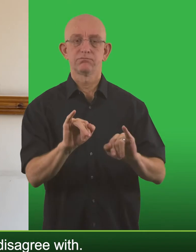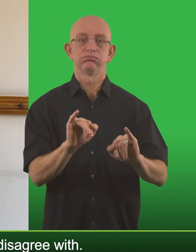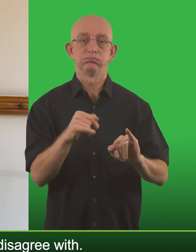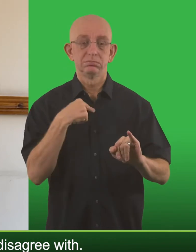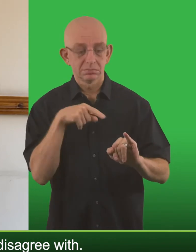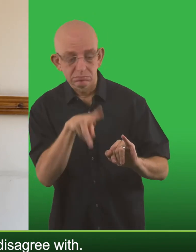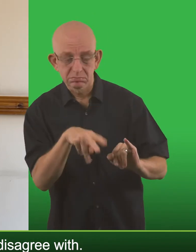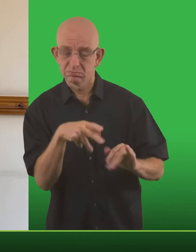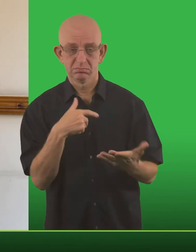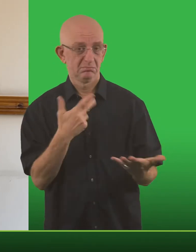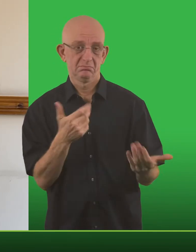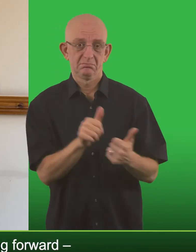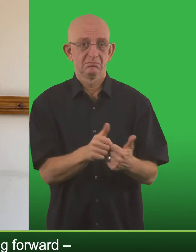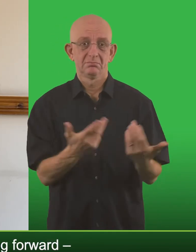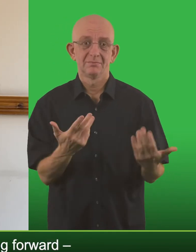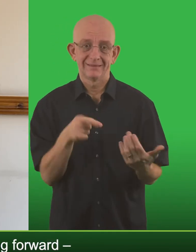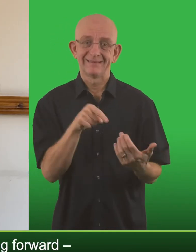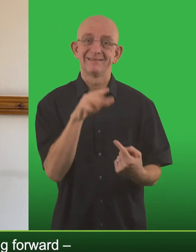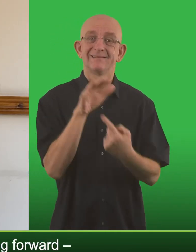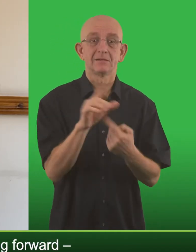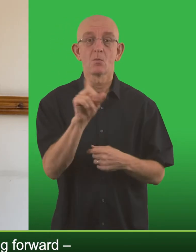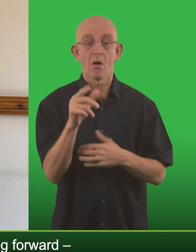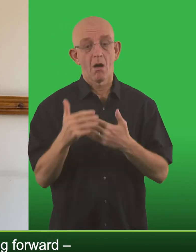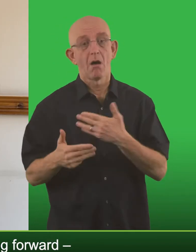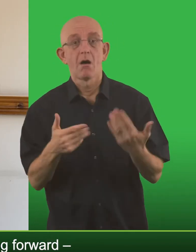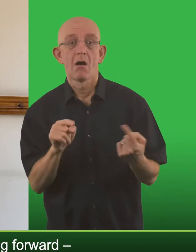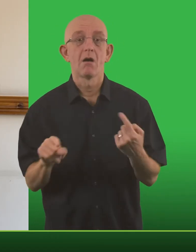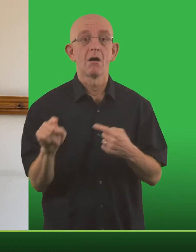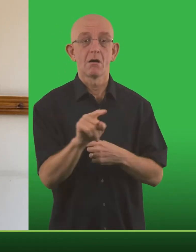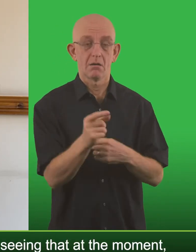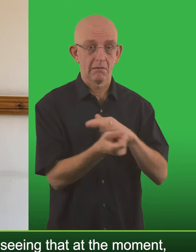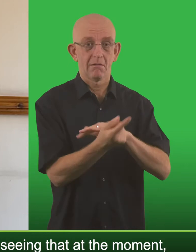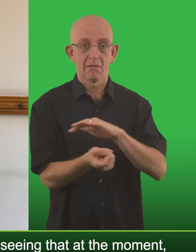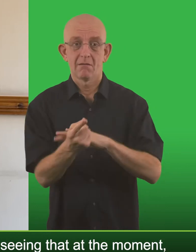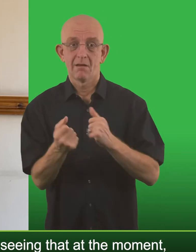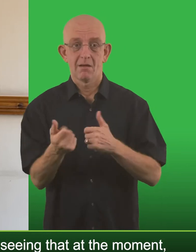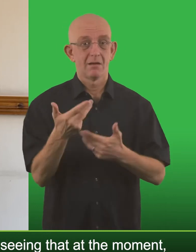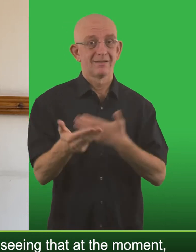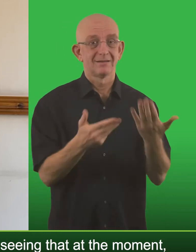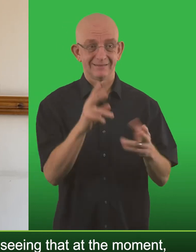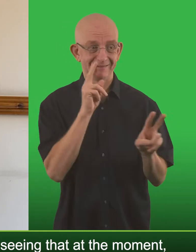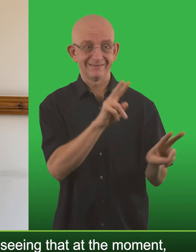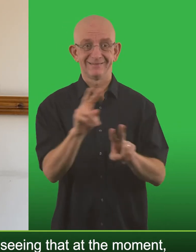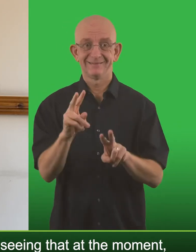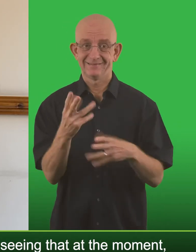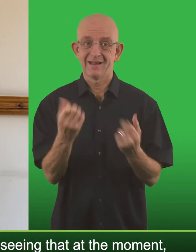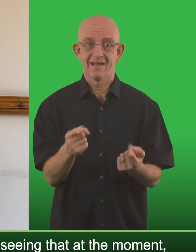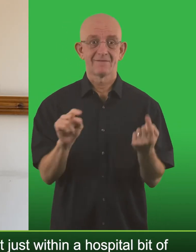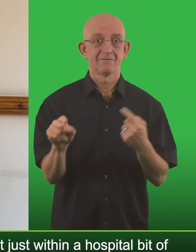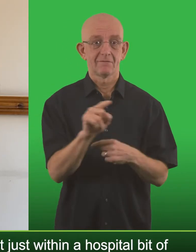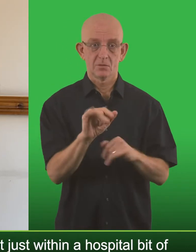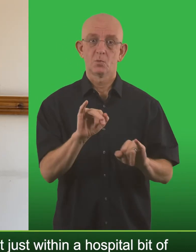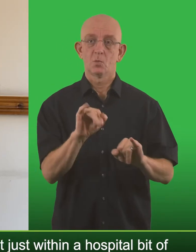nothing in there to disagree with. So the key concerns going forward: high incidence and high prevalence. We're seeing that at the